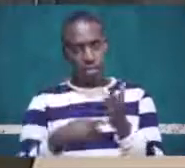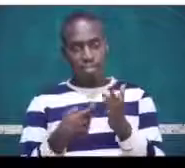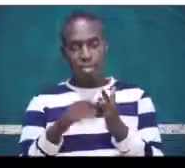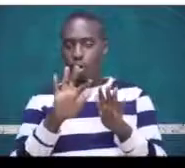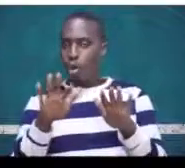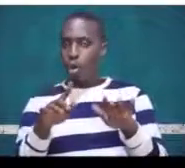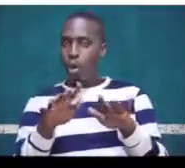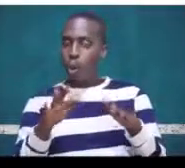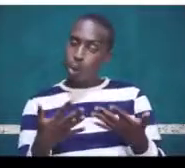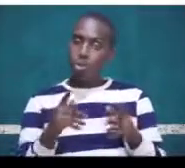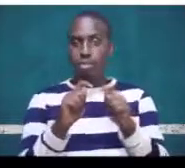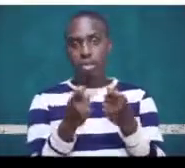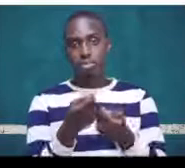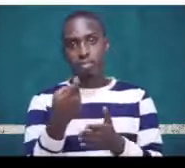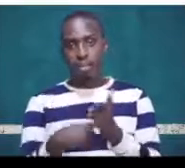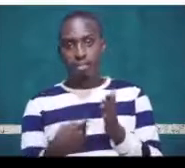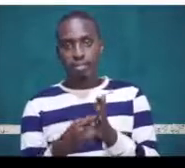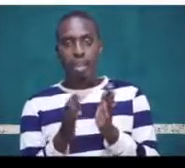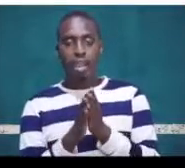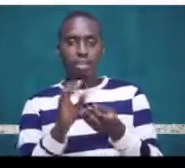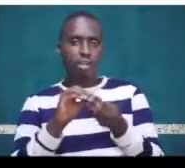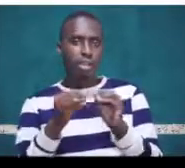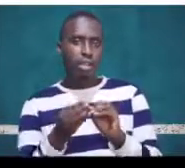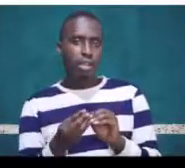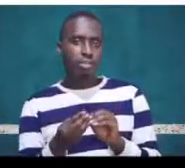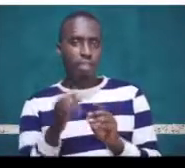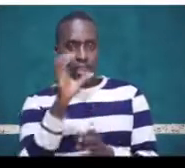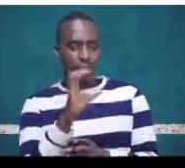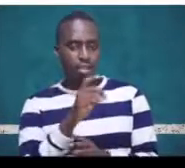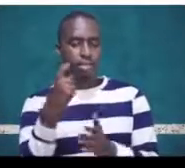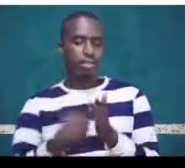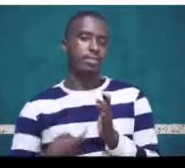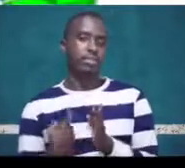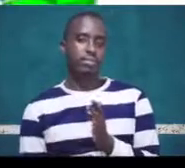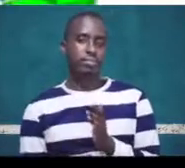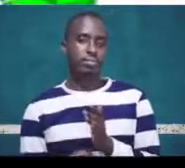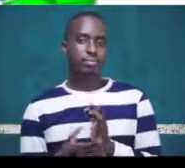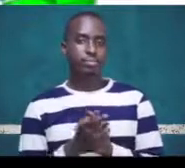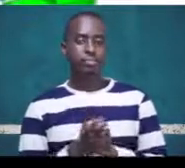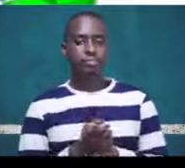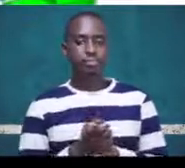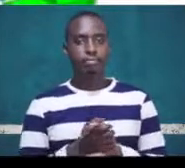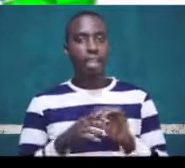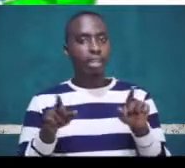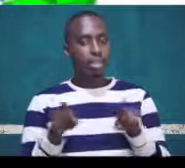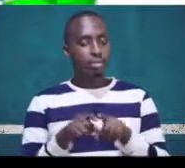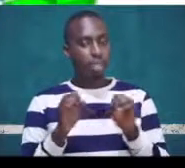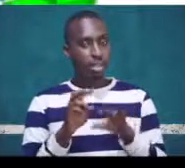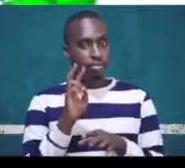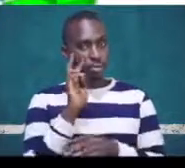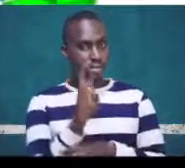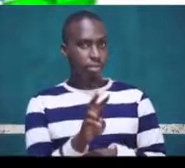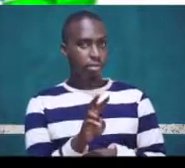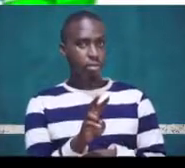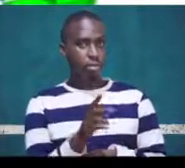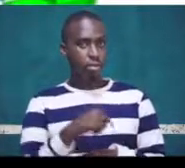of taxes, and also to calculate tax. And as you can see, we are